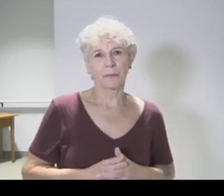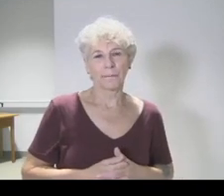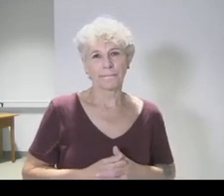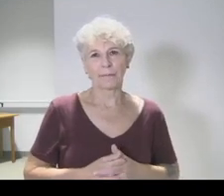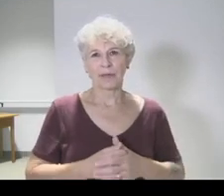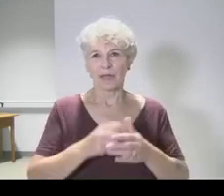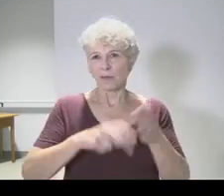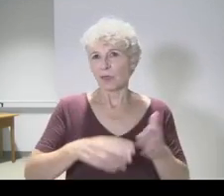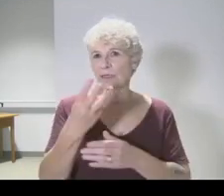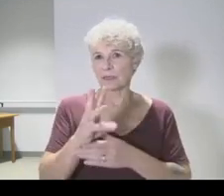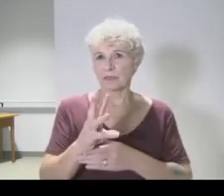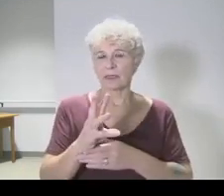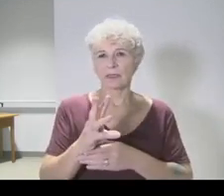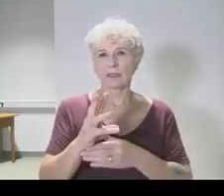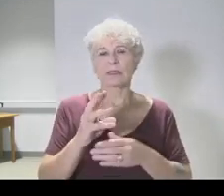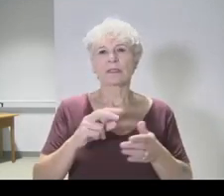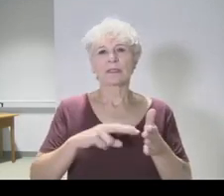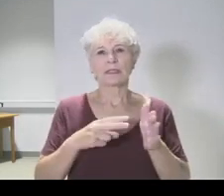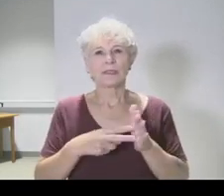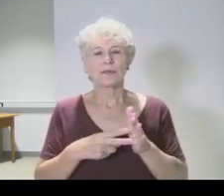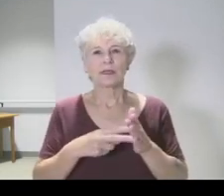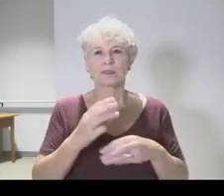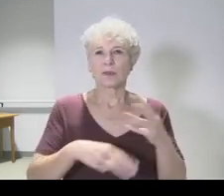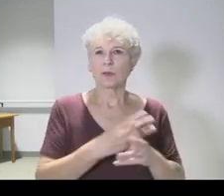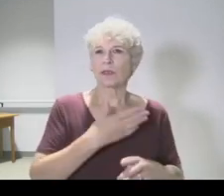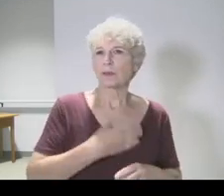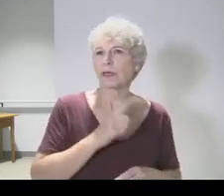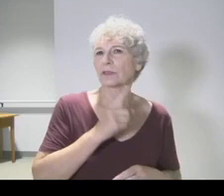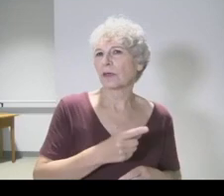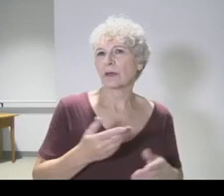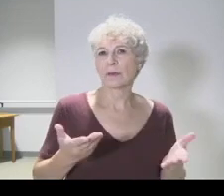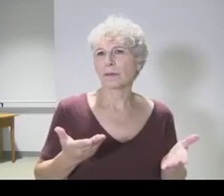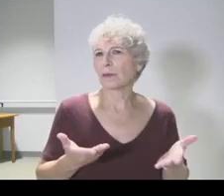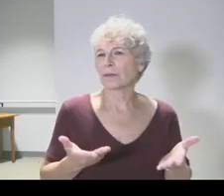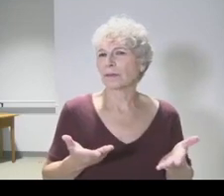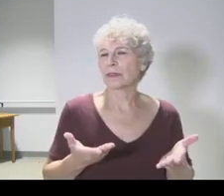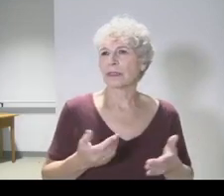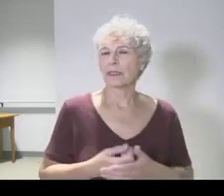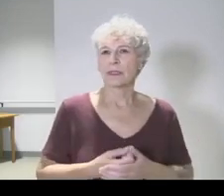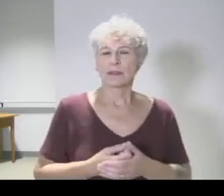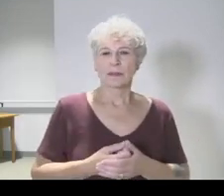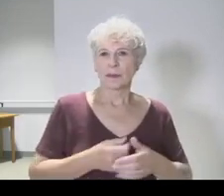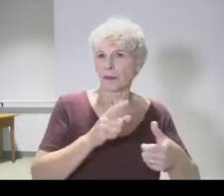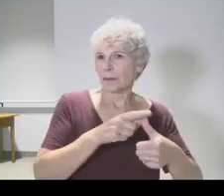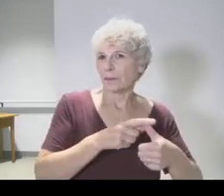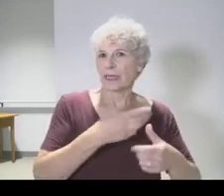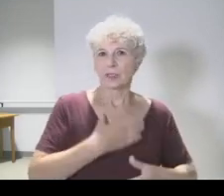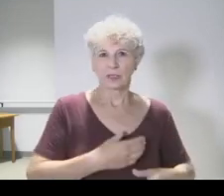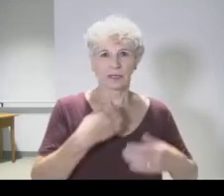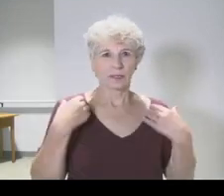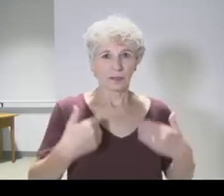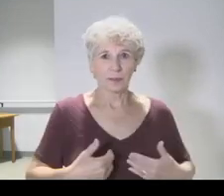In verse 16, he defines for us what the worldly passions are. He defines them as the desires of the